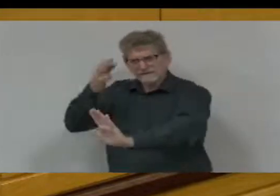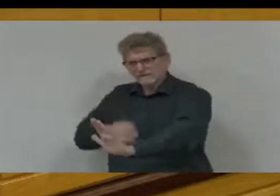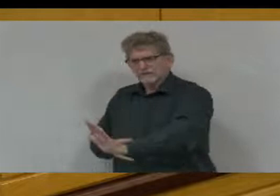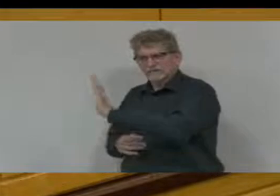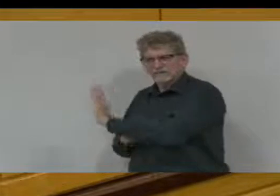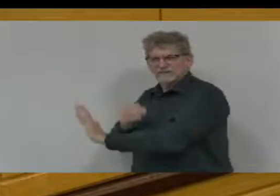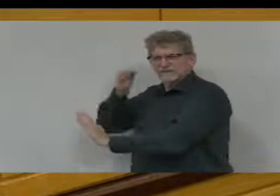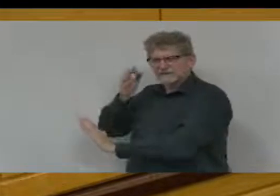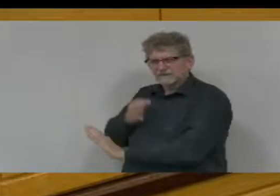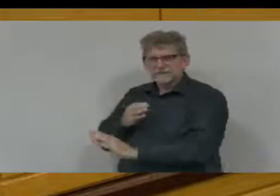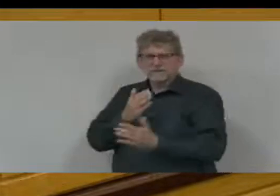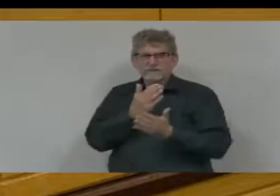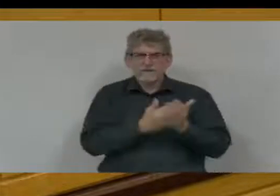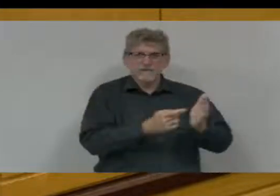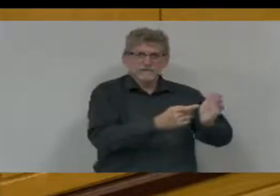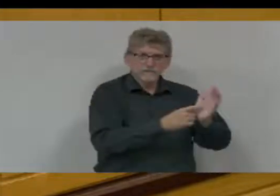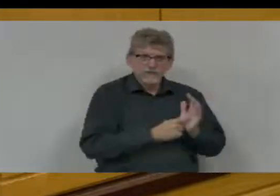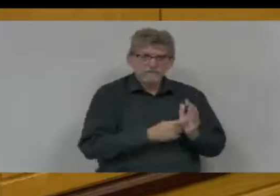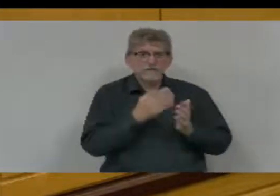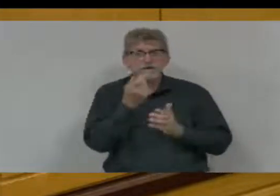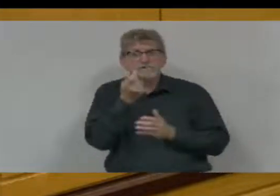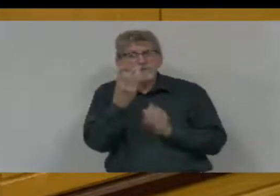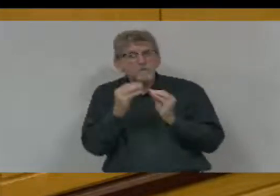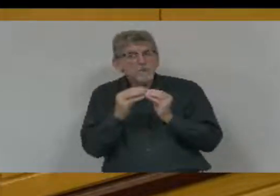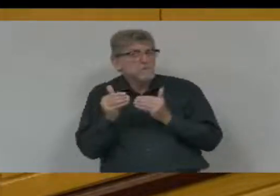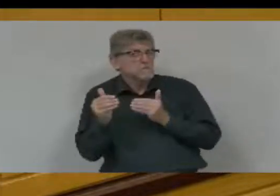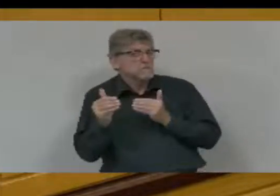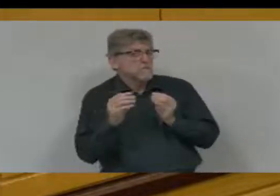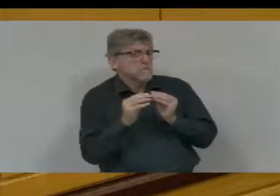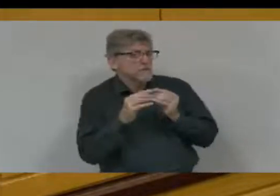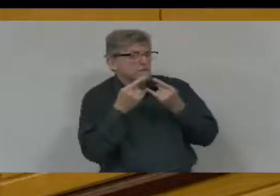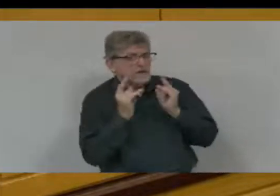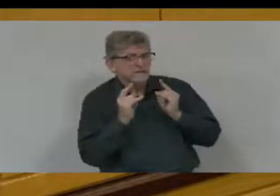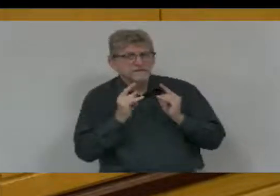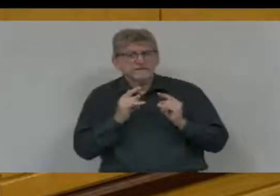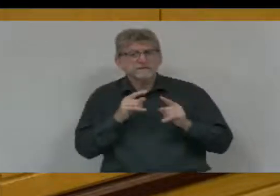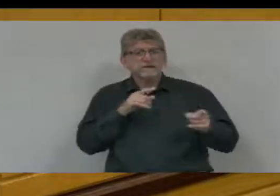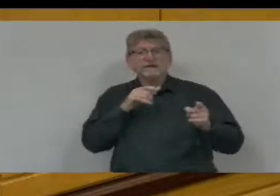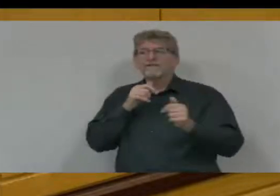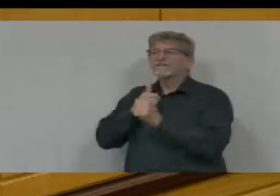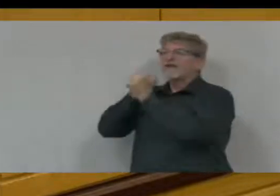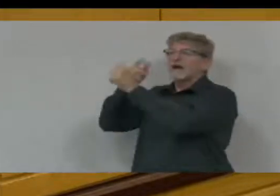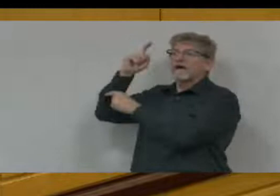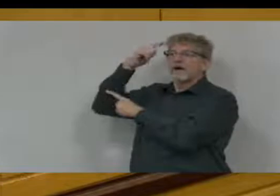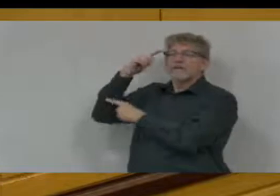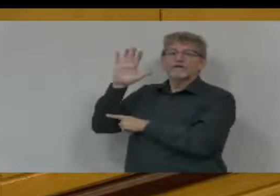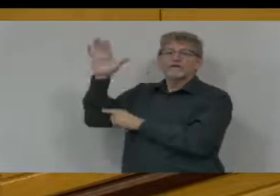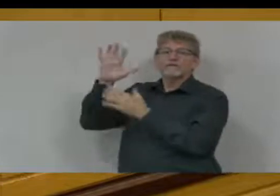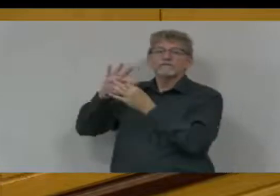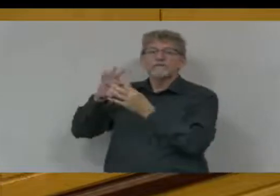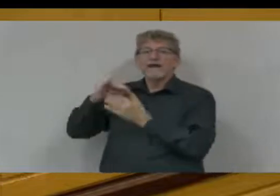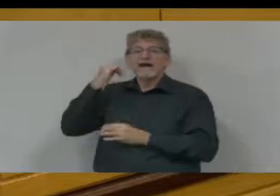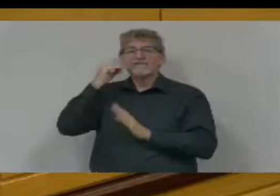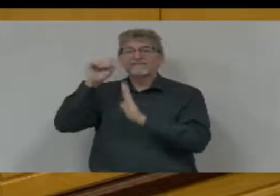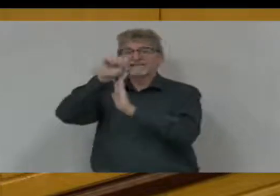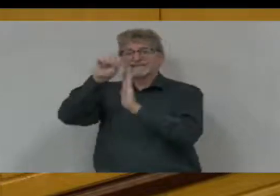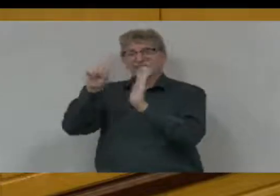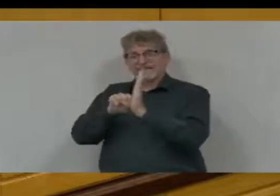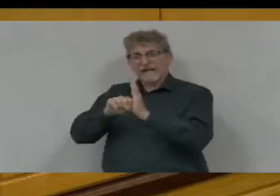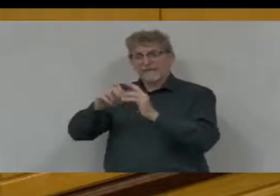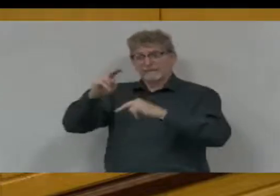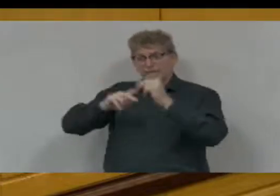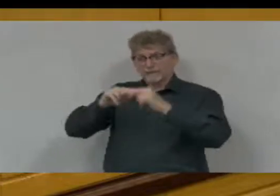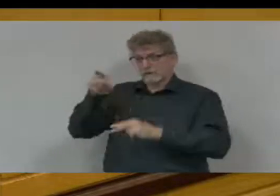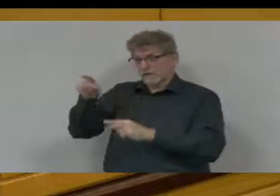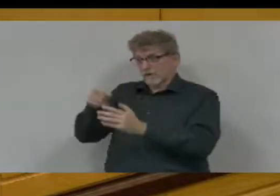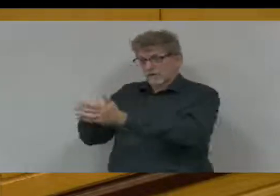that follows along what the governor did. He's requiring masks to be in state buildings, and so we're trying to remain consistent. I